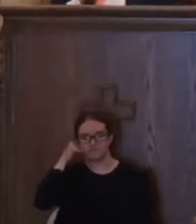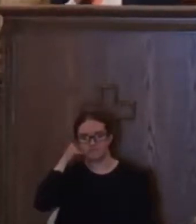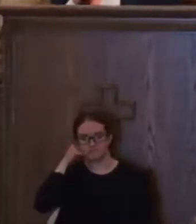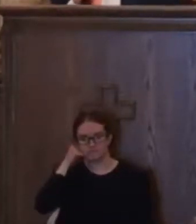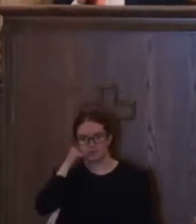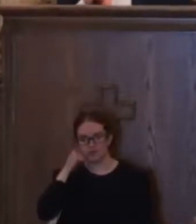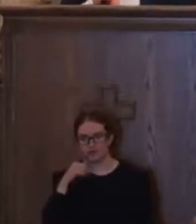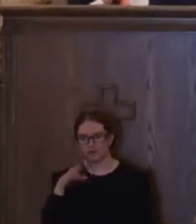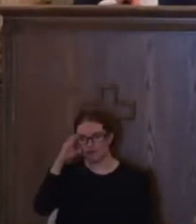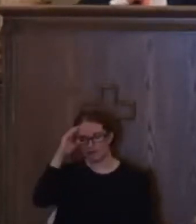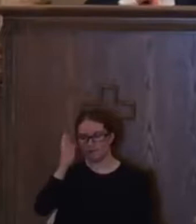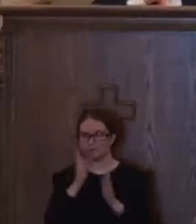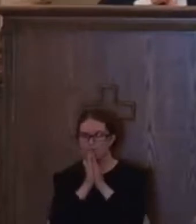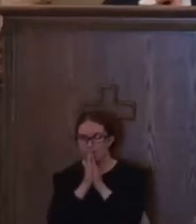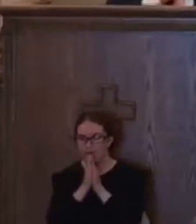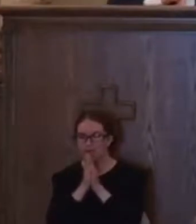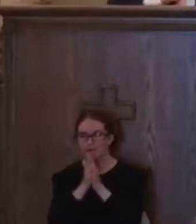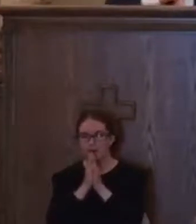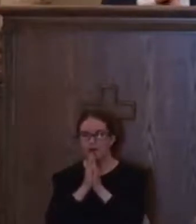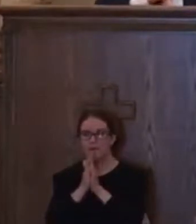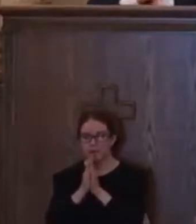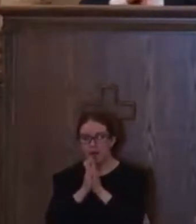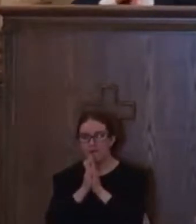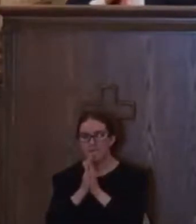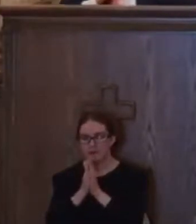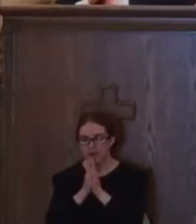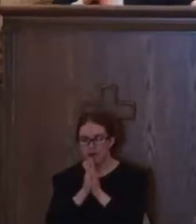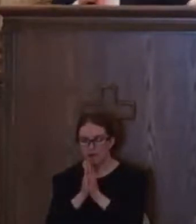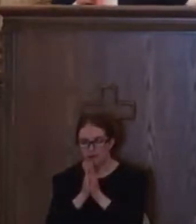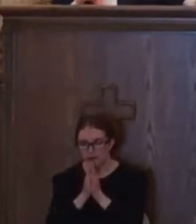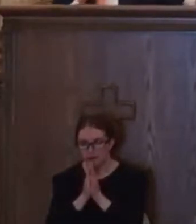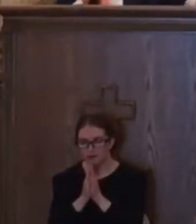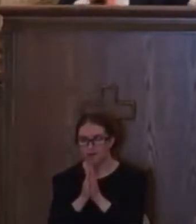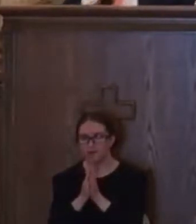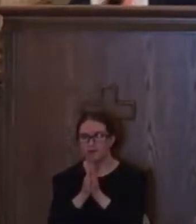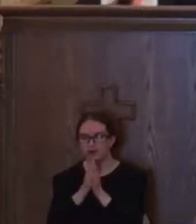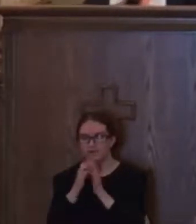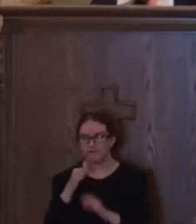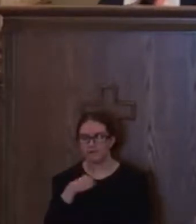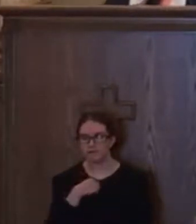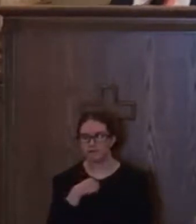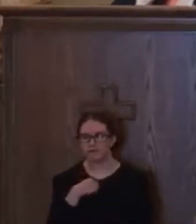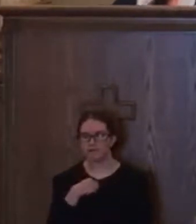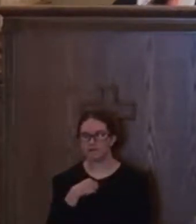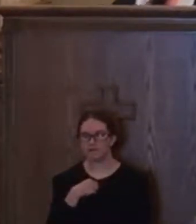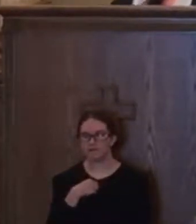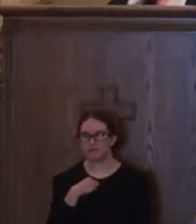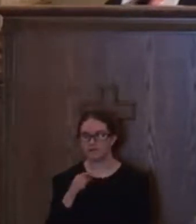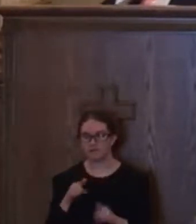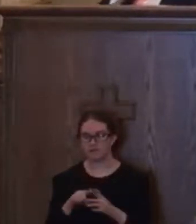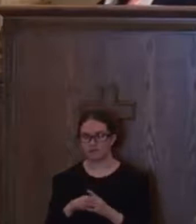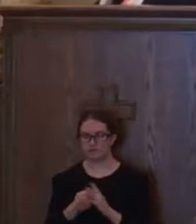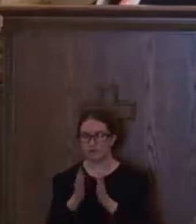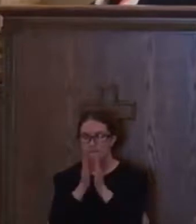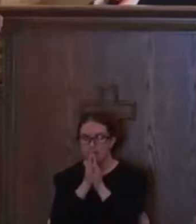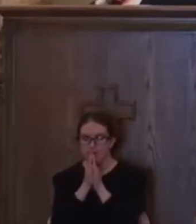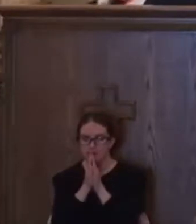all he was saying was, pray, pray, pray, pray. Pray for me. And we started